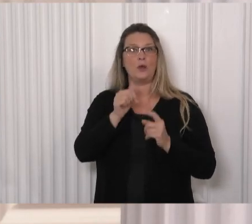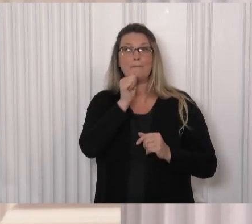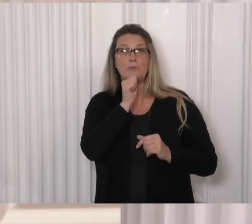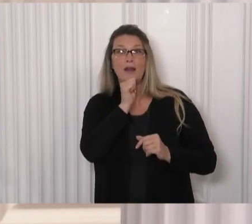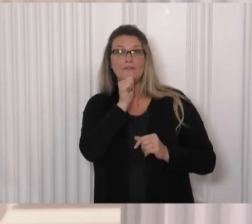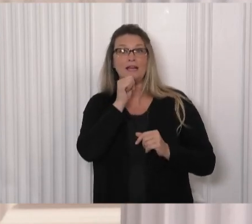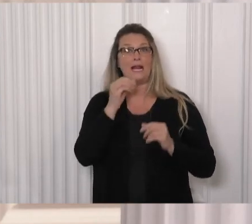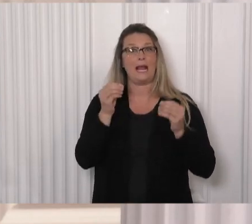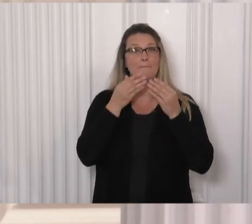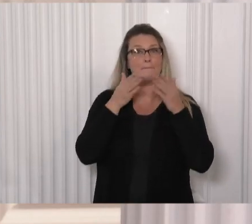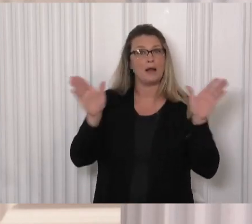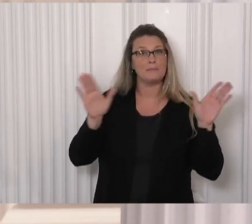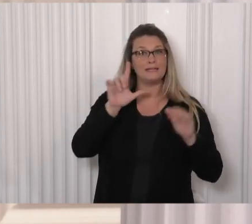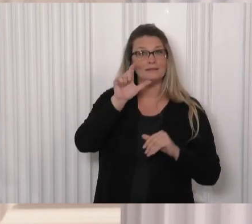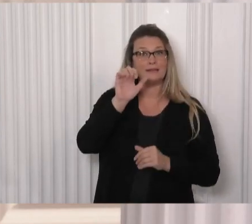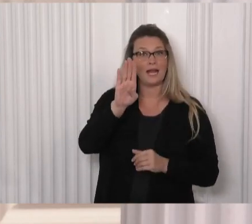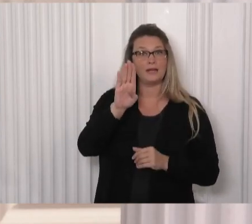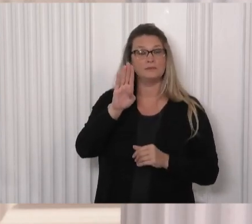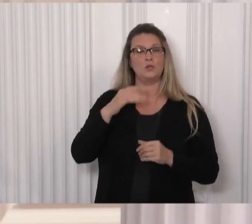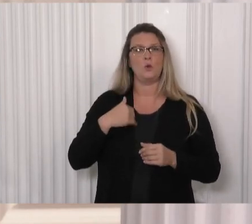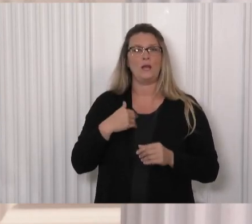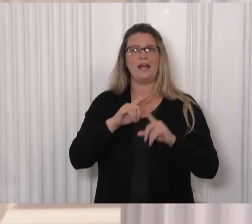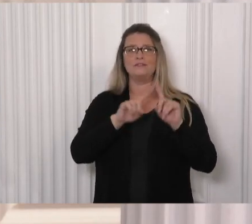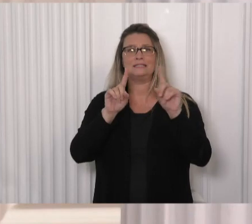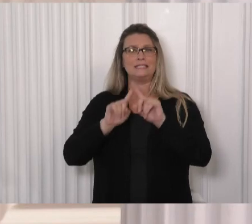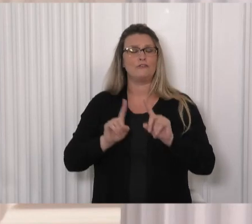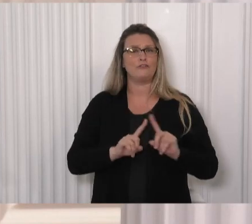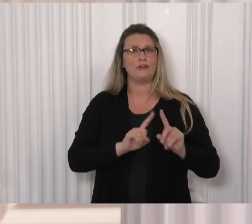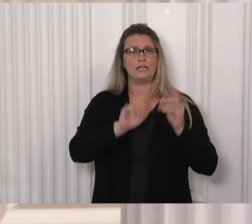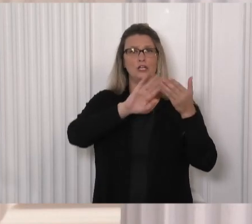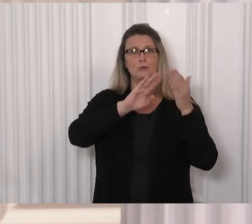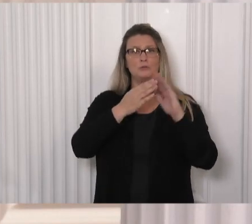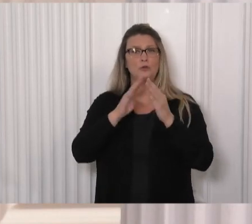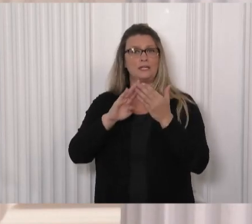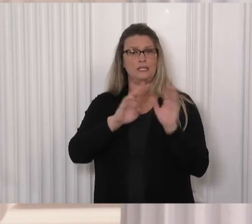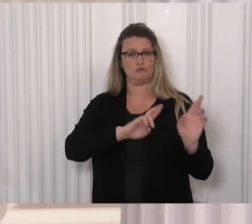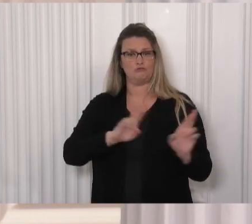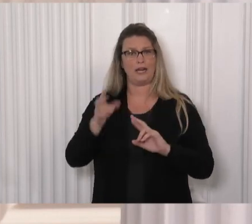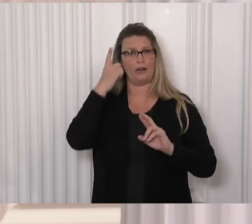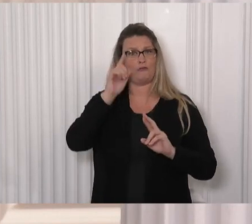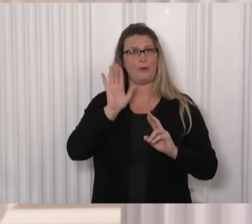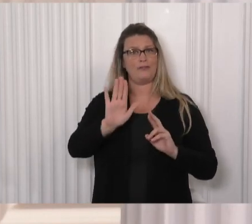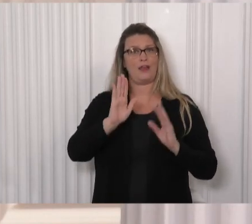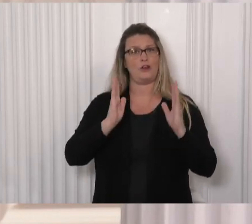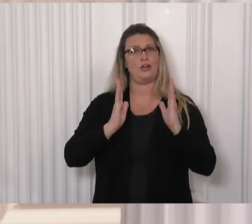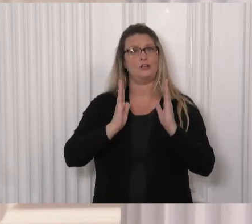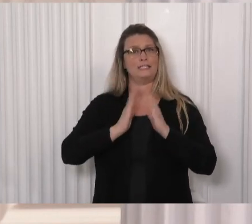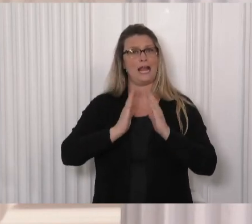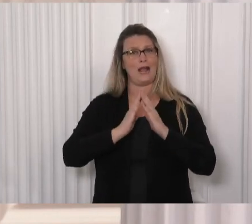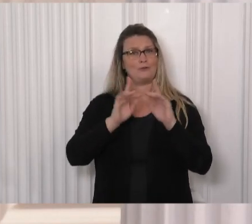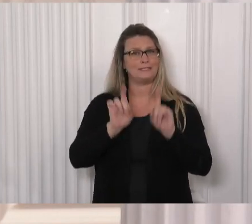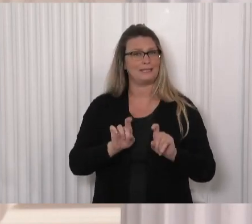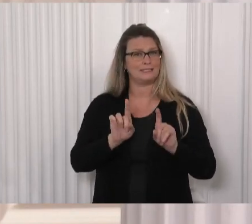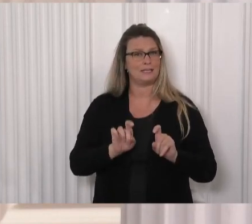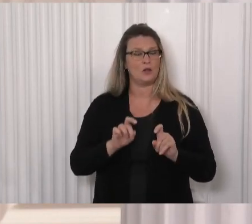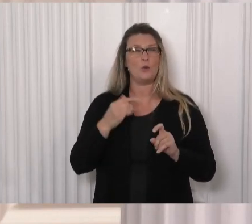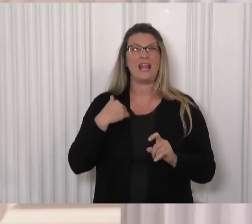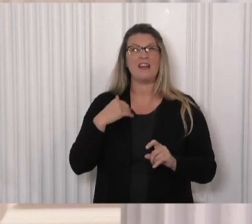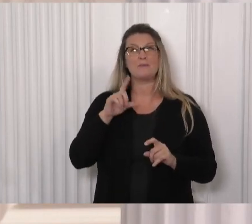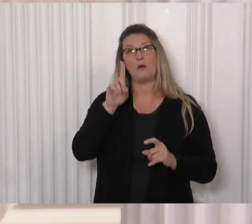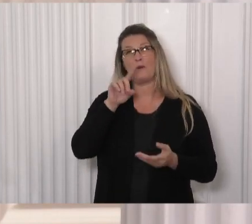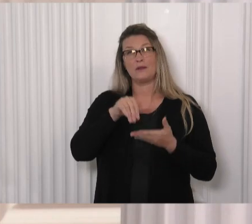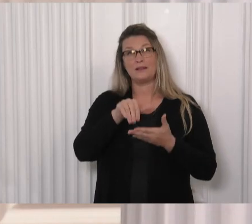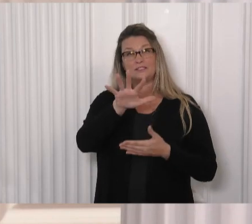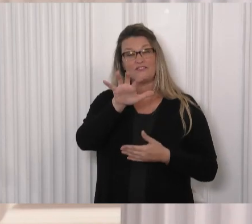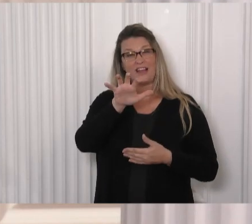have 19 communities that are ready to do community-based testing, and we have at least 1,500